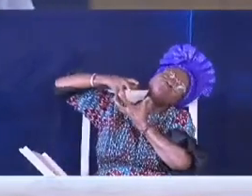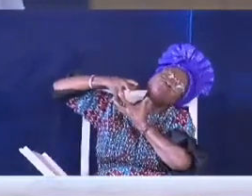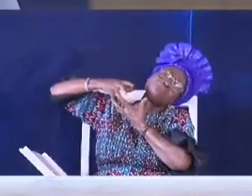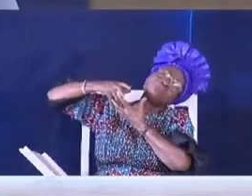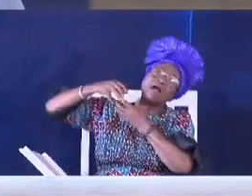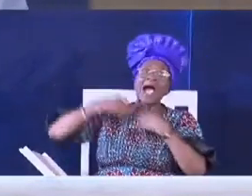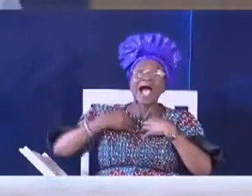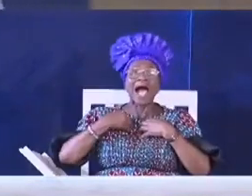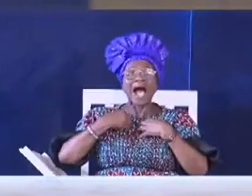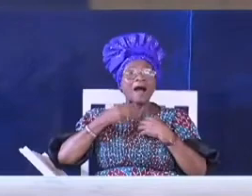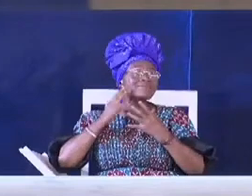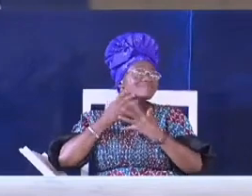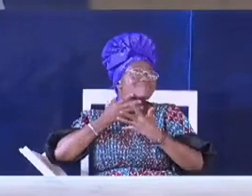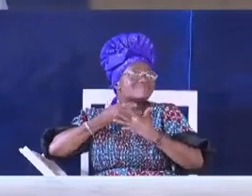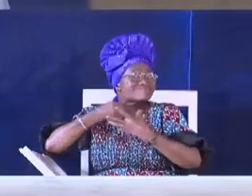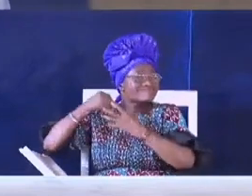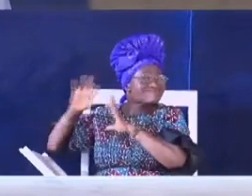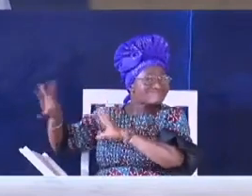And the sister turned,